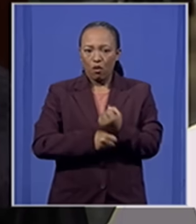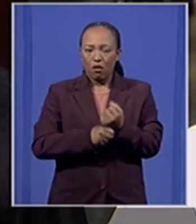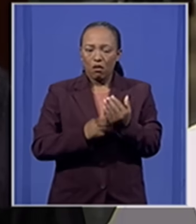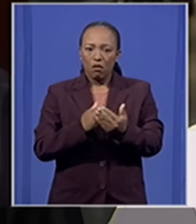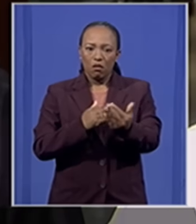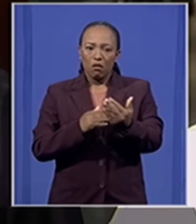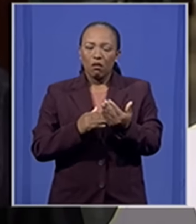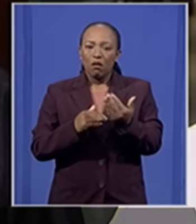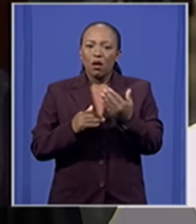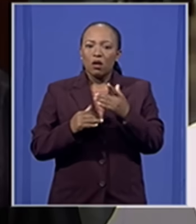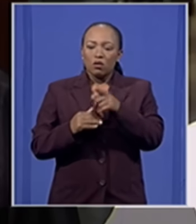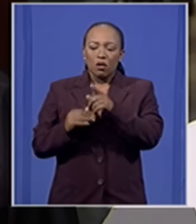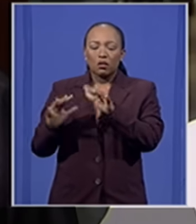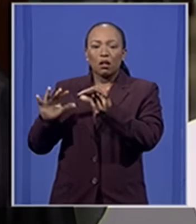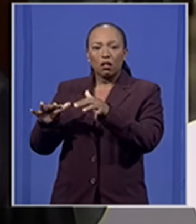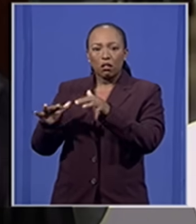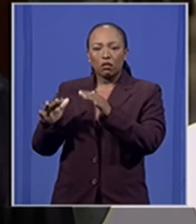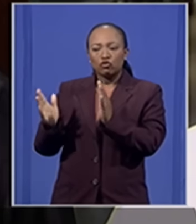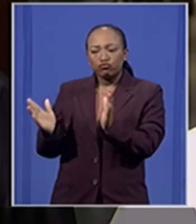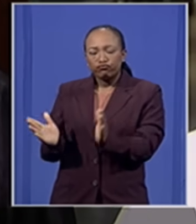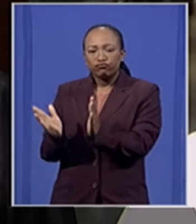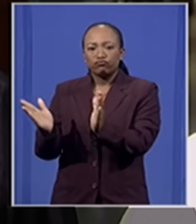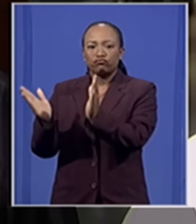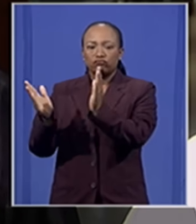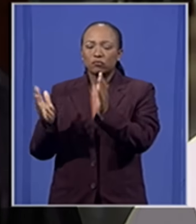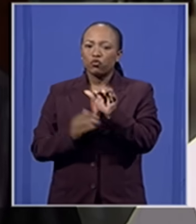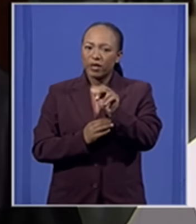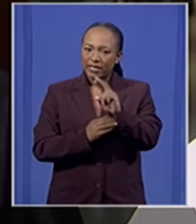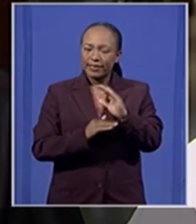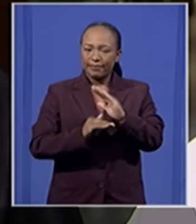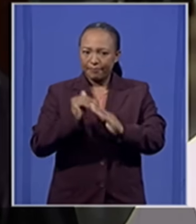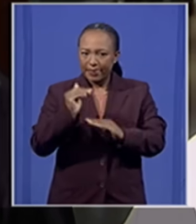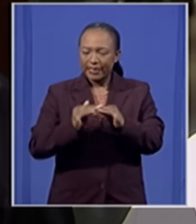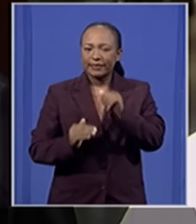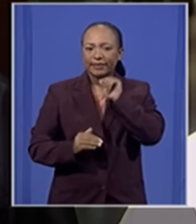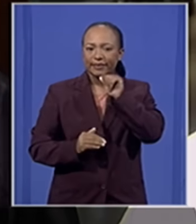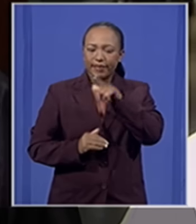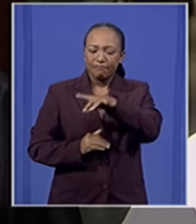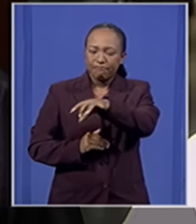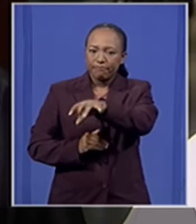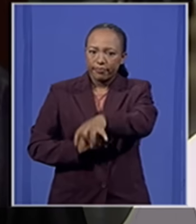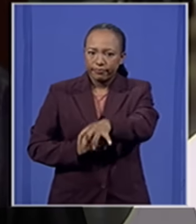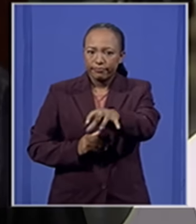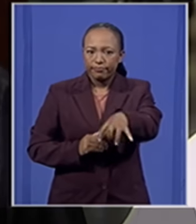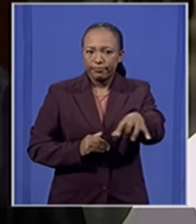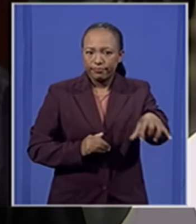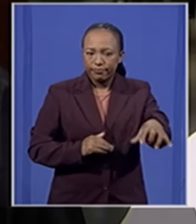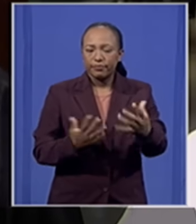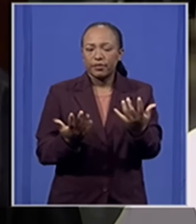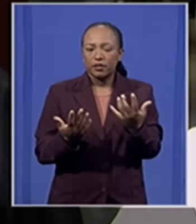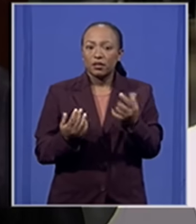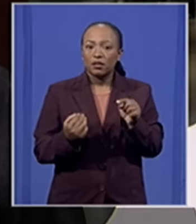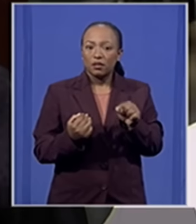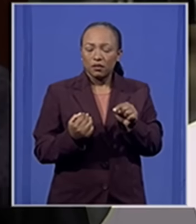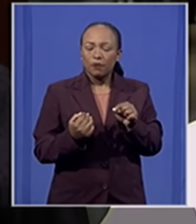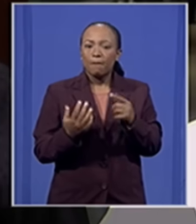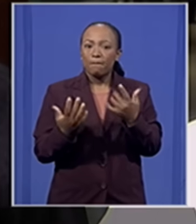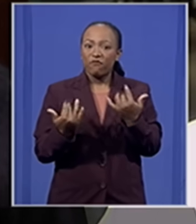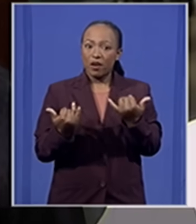our opponents. Let's build the ANC, root and branch. The component part of this roll